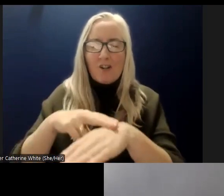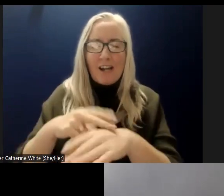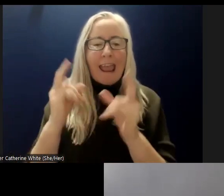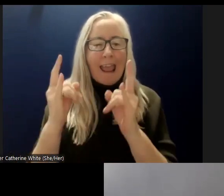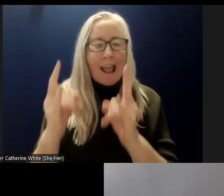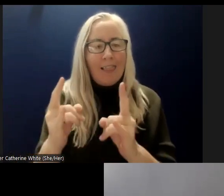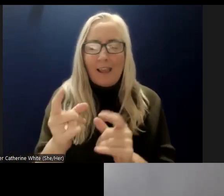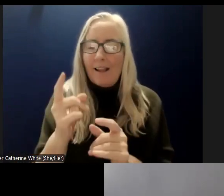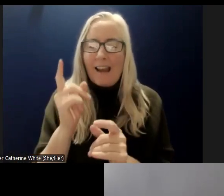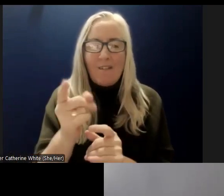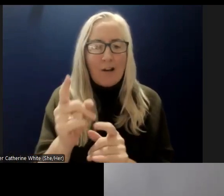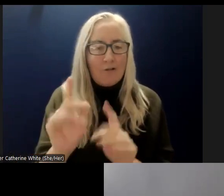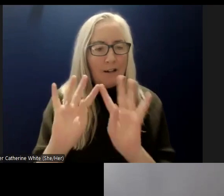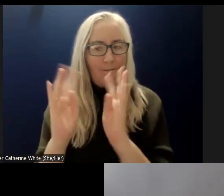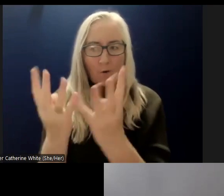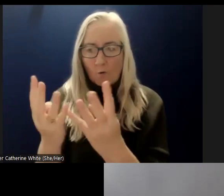Forum